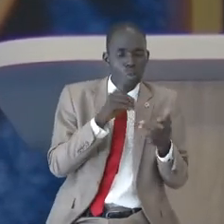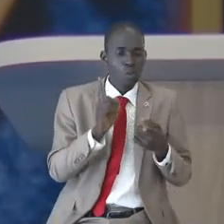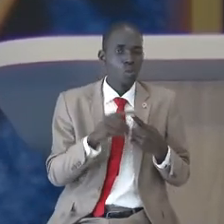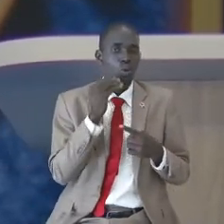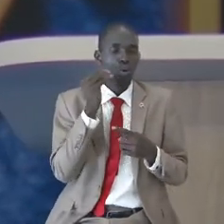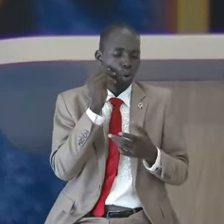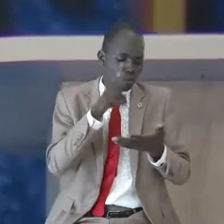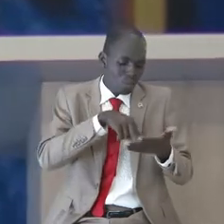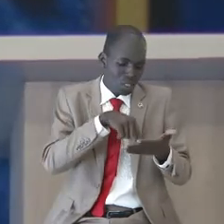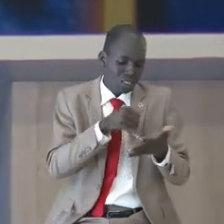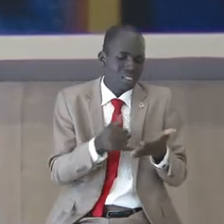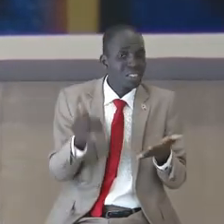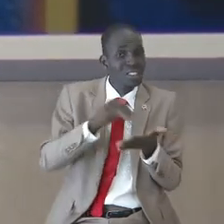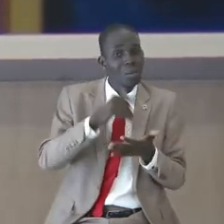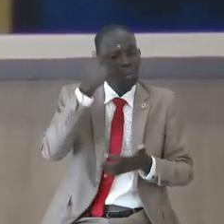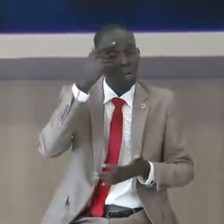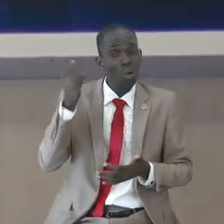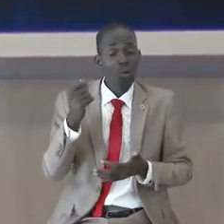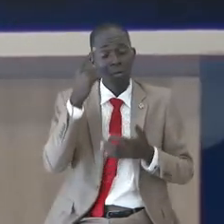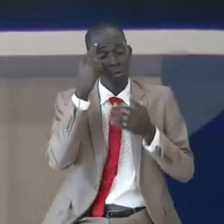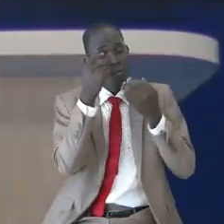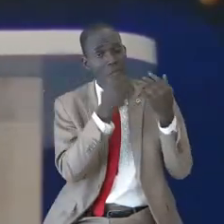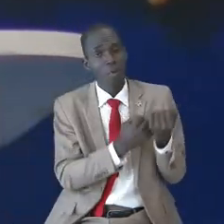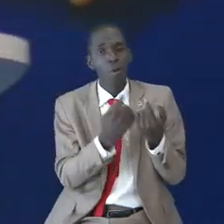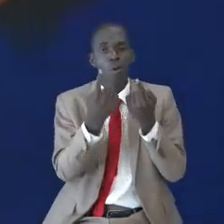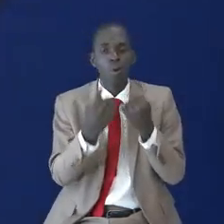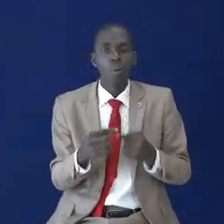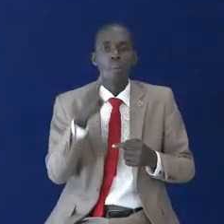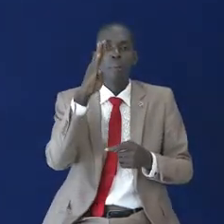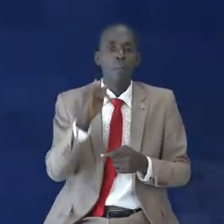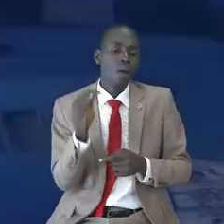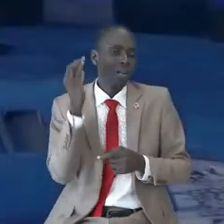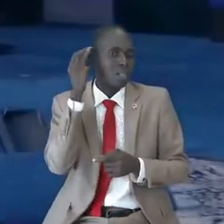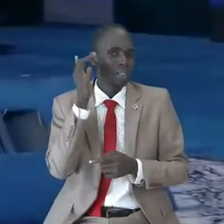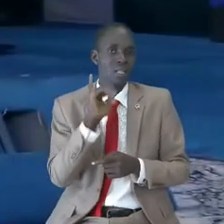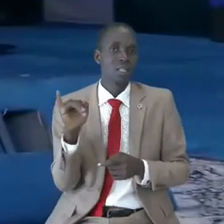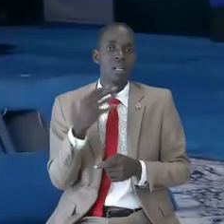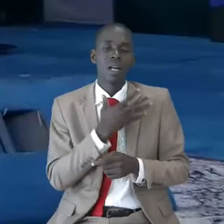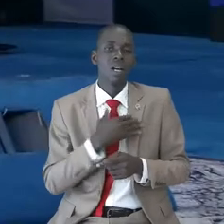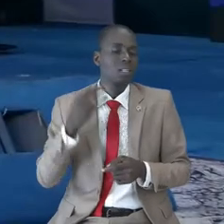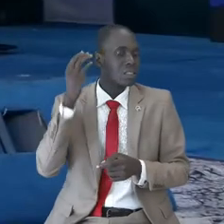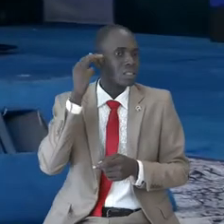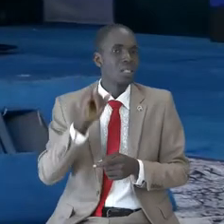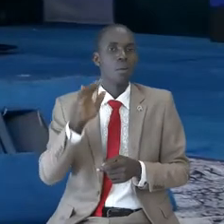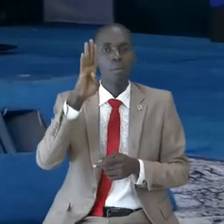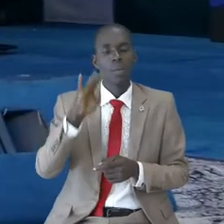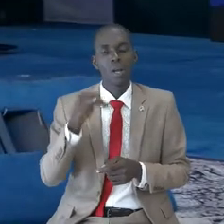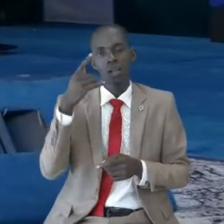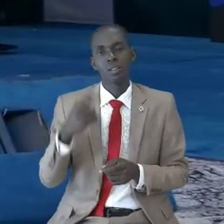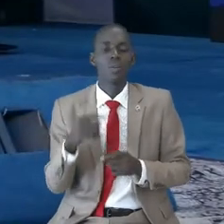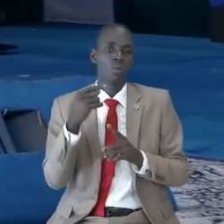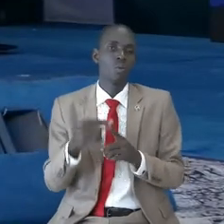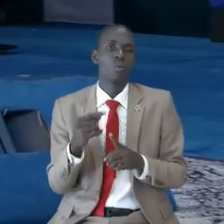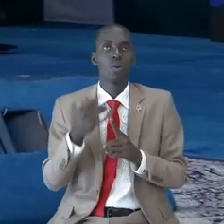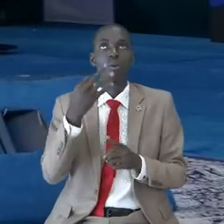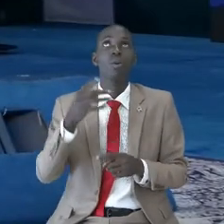Bible, because faith cometh by hearing, and hearing by the word